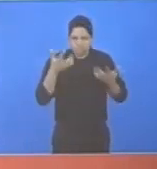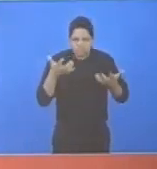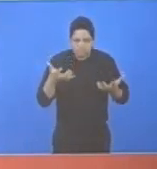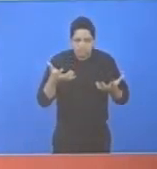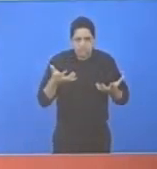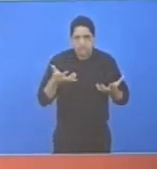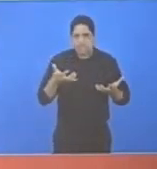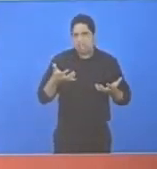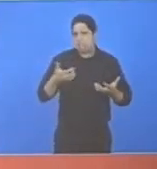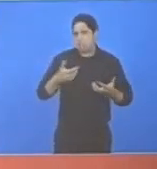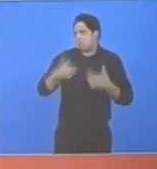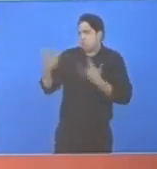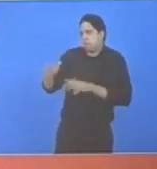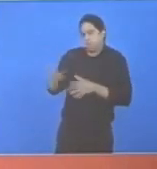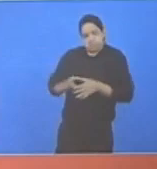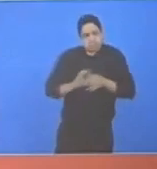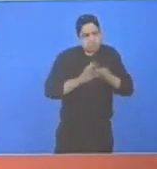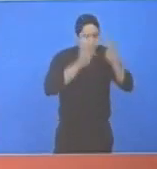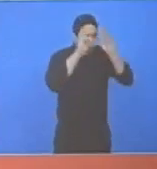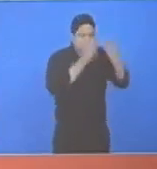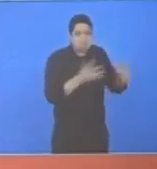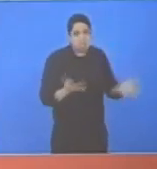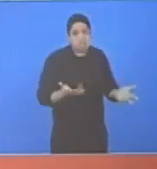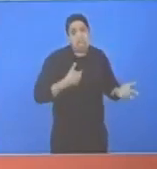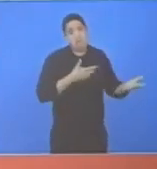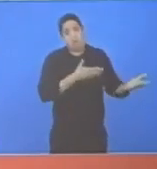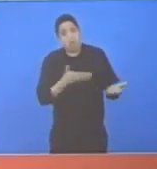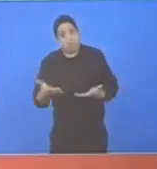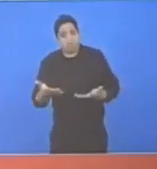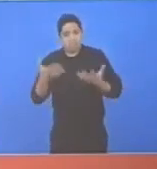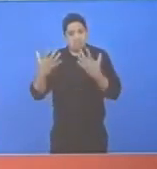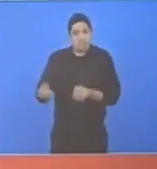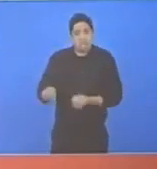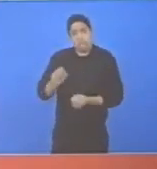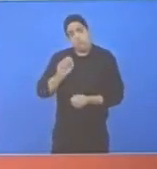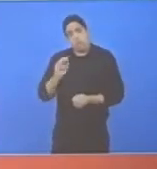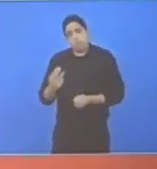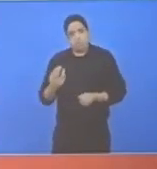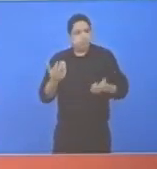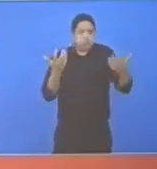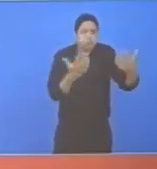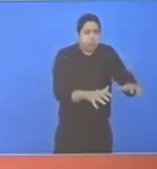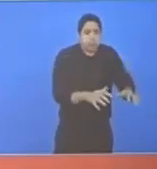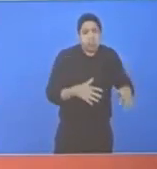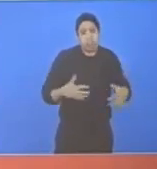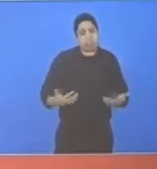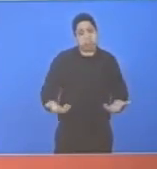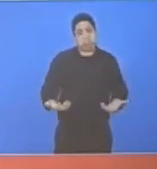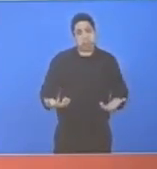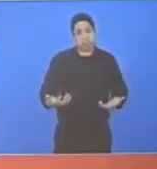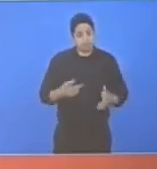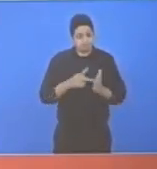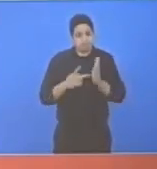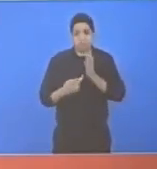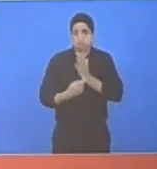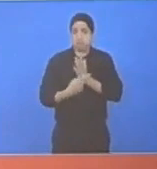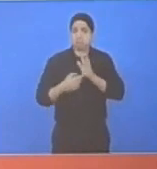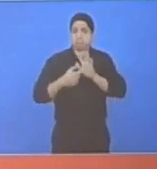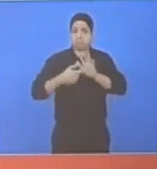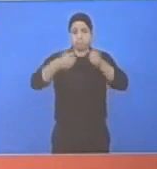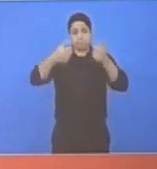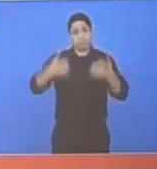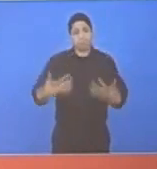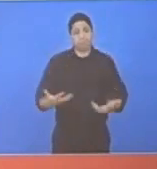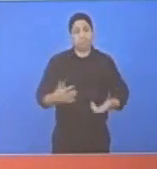Do you want? No. That's okay. That is the difference between invitation and rejection. The word is